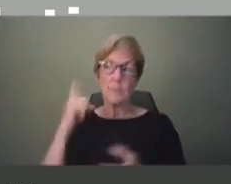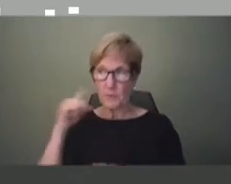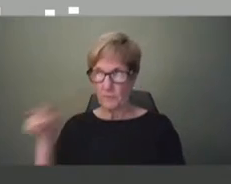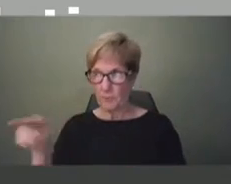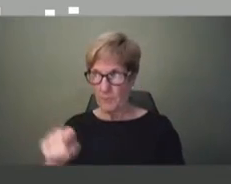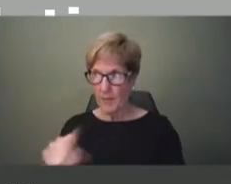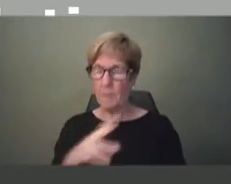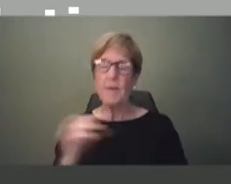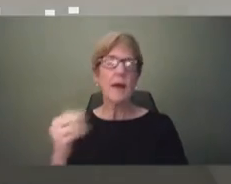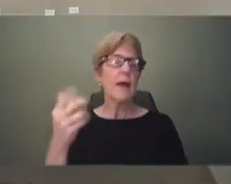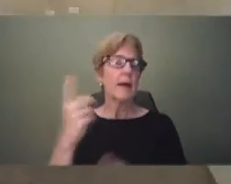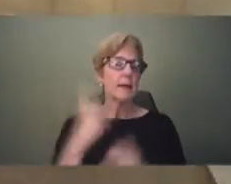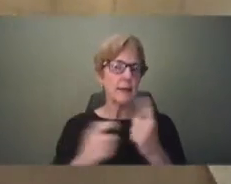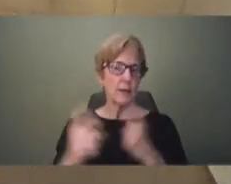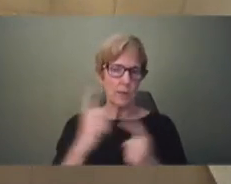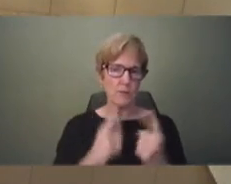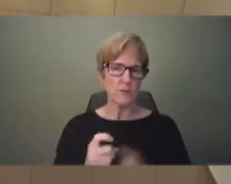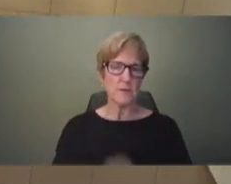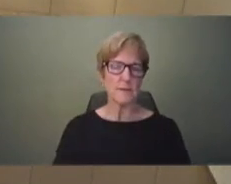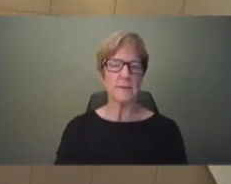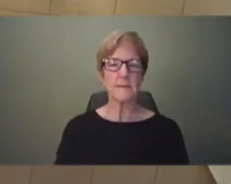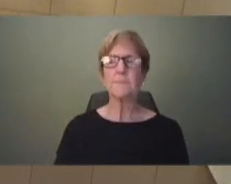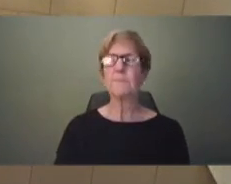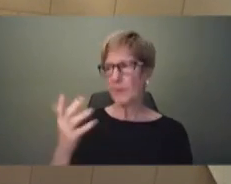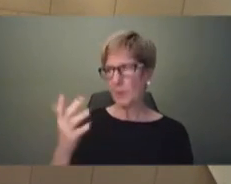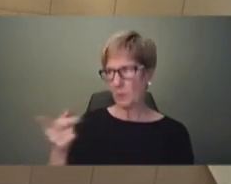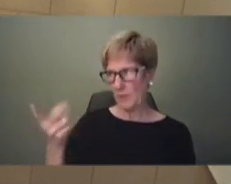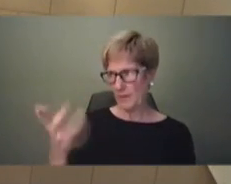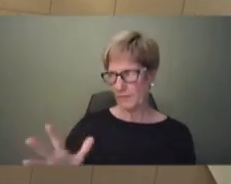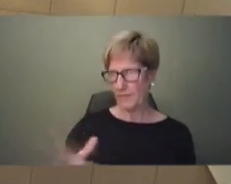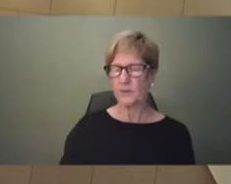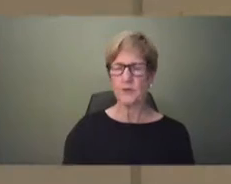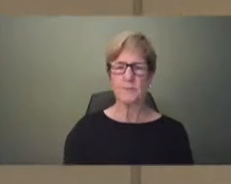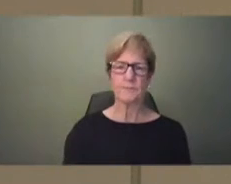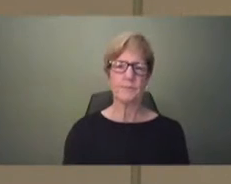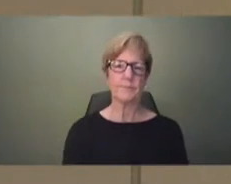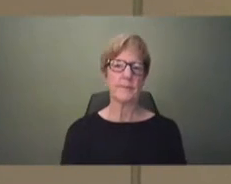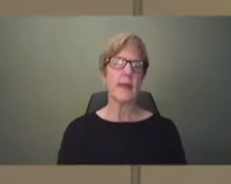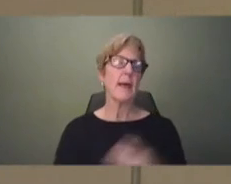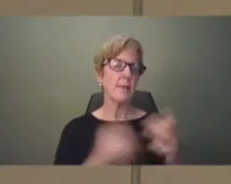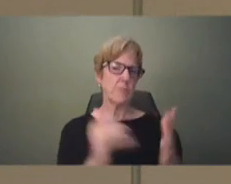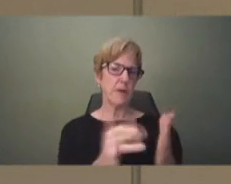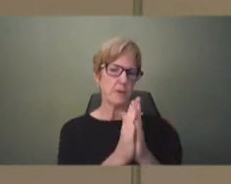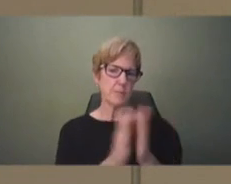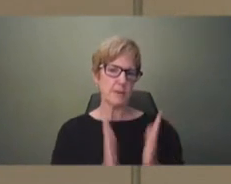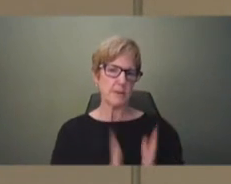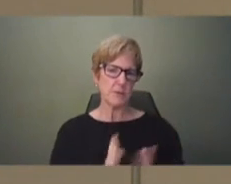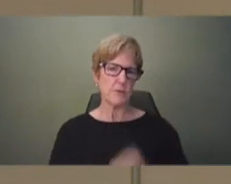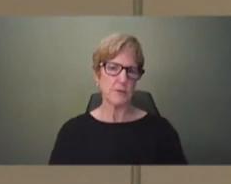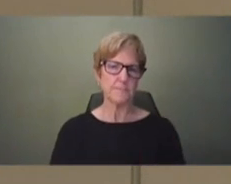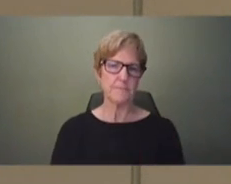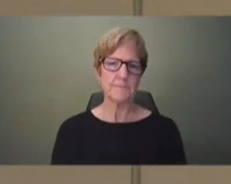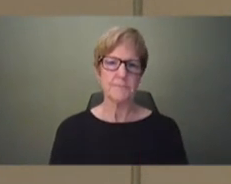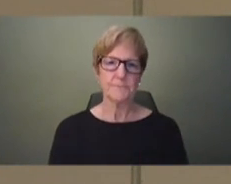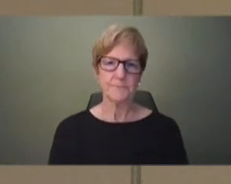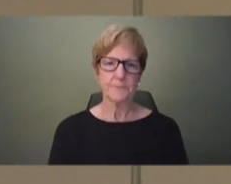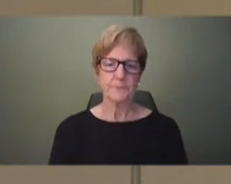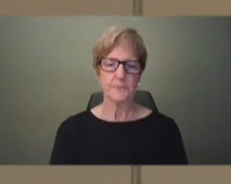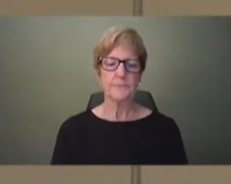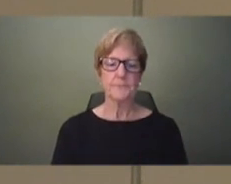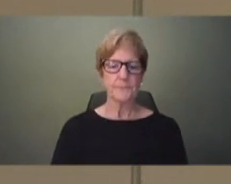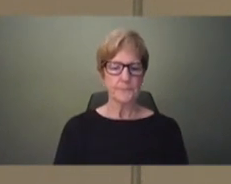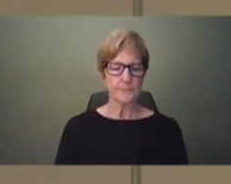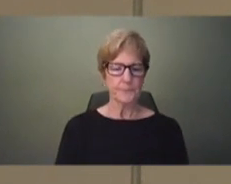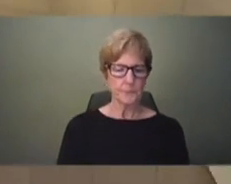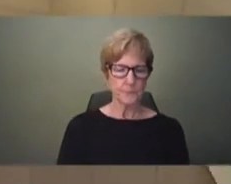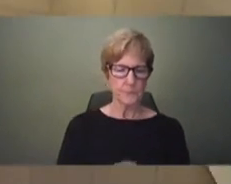take any questions that you may have following their presentation as well as presentation by the petitioner thank you thank you very much uh Chris ogari and